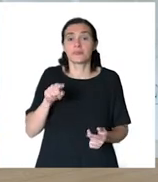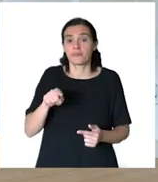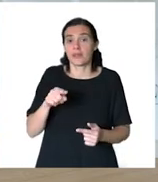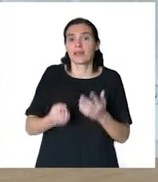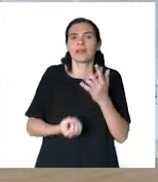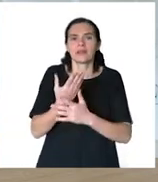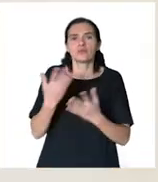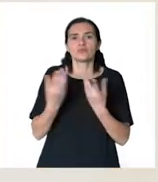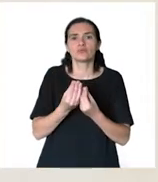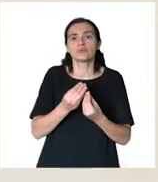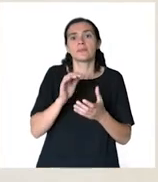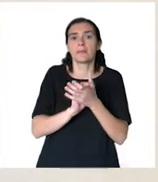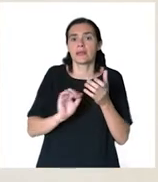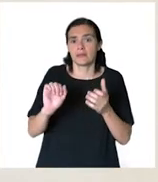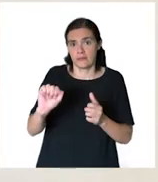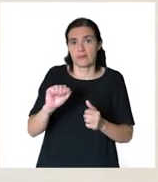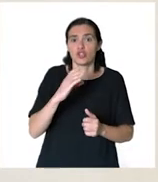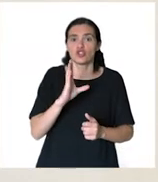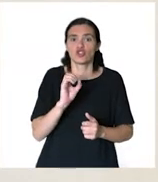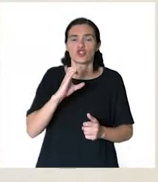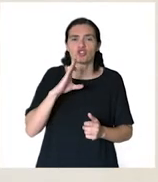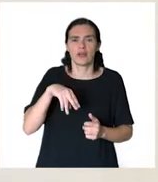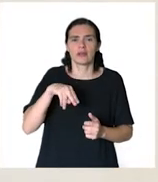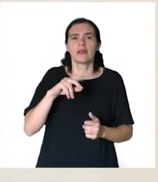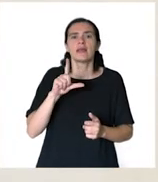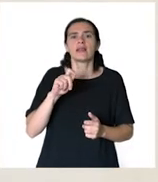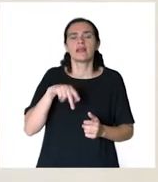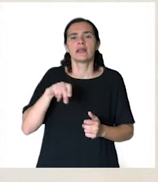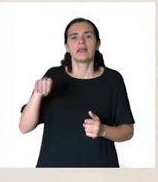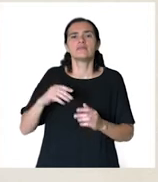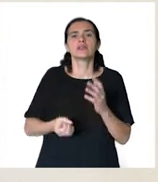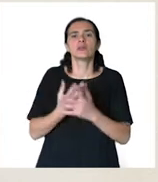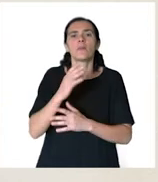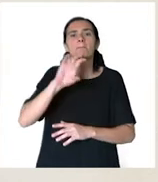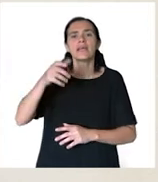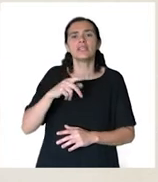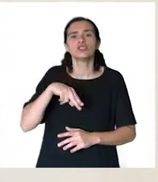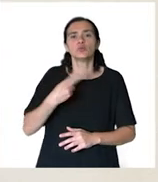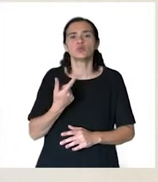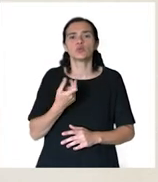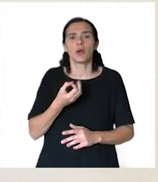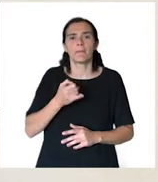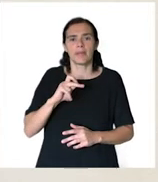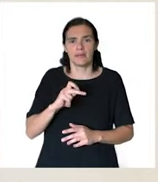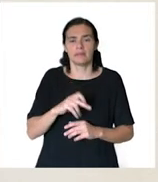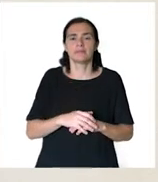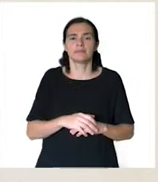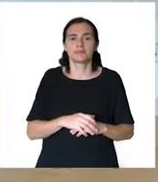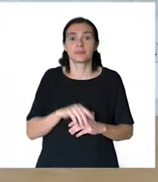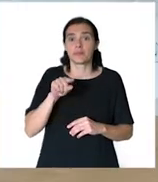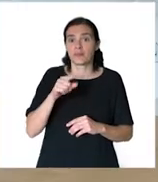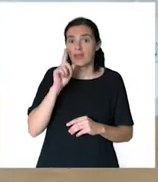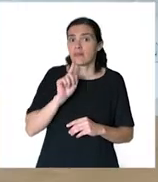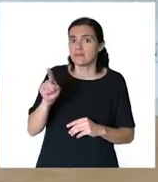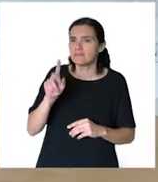created with her husband, John Lennon, a country, an utopian country, called Nutopia. And here, actually, if you